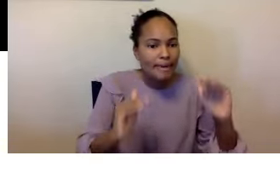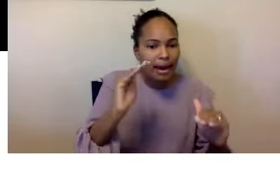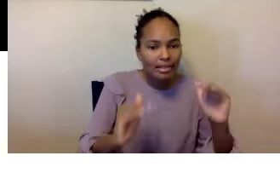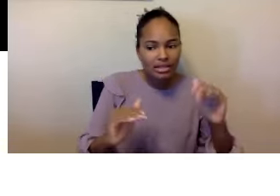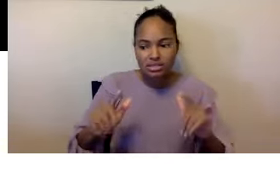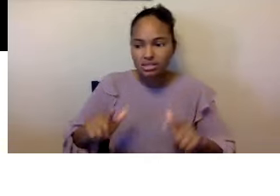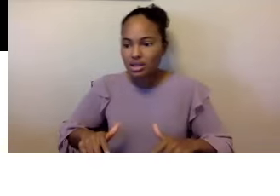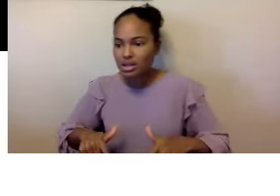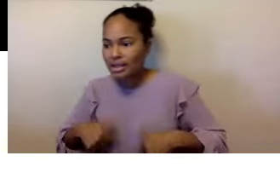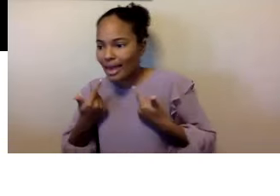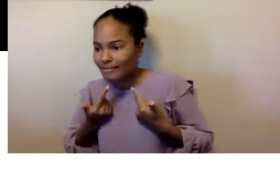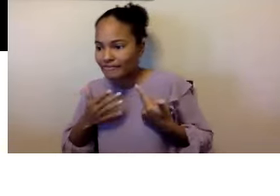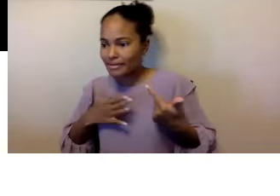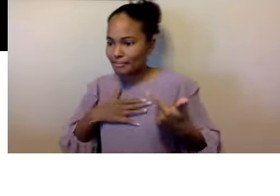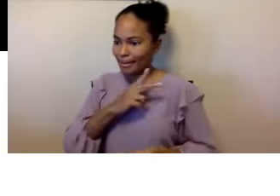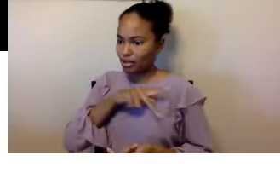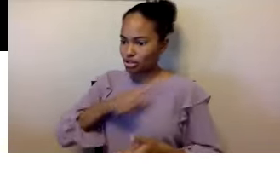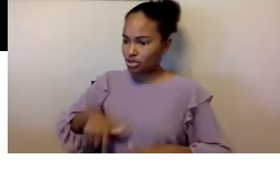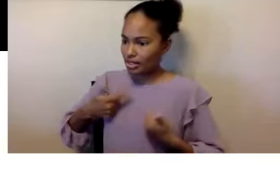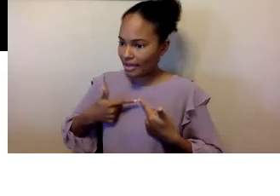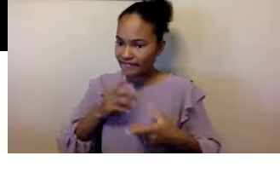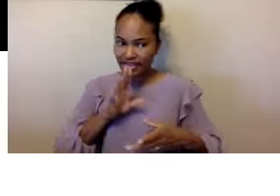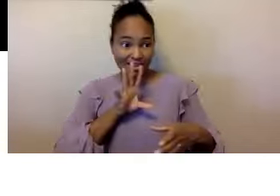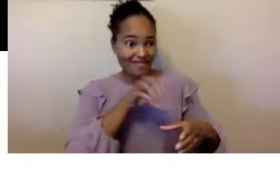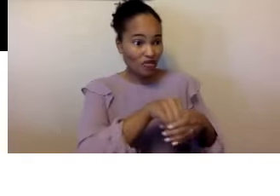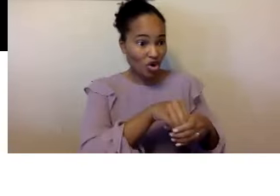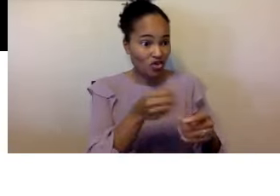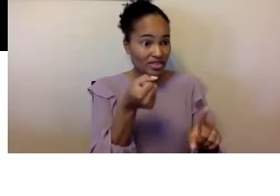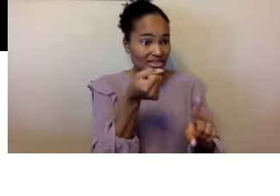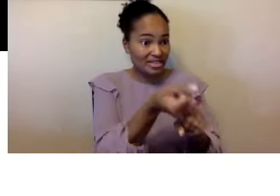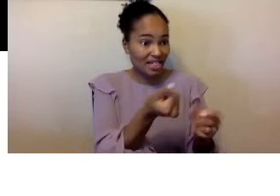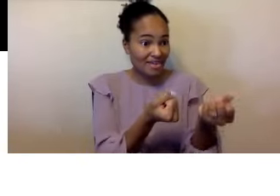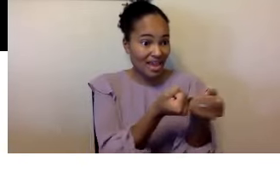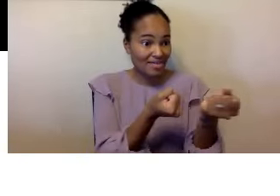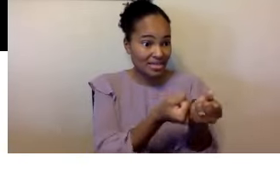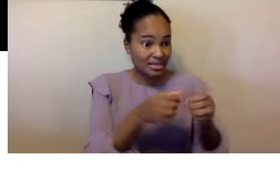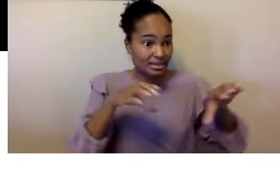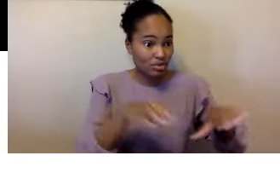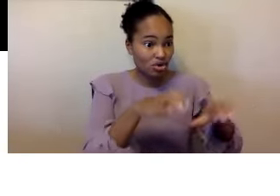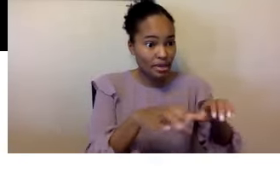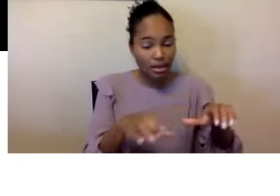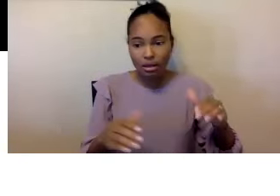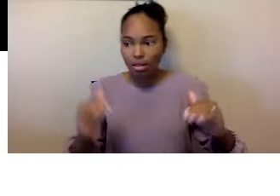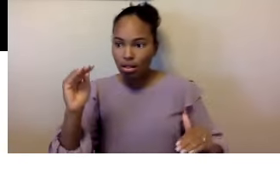and being involved in the self-advocacy movement. So I think